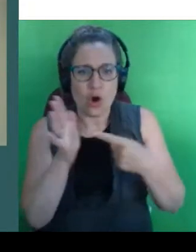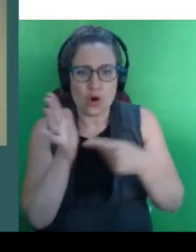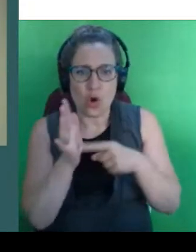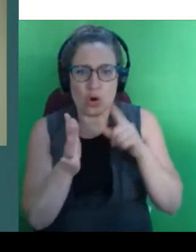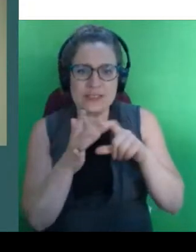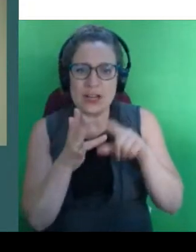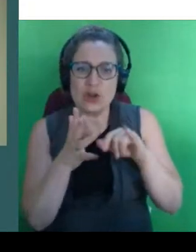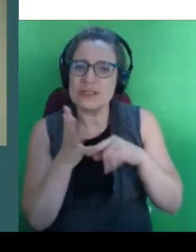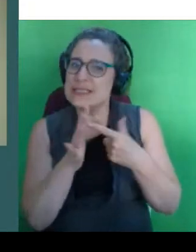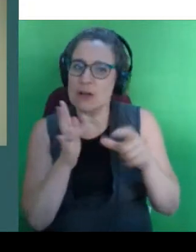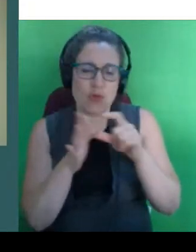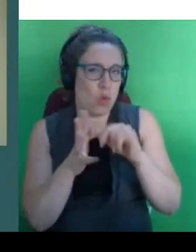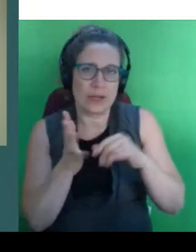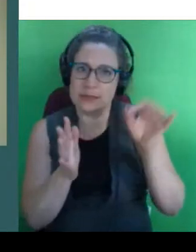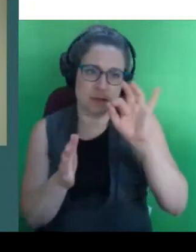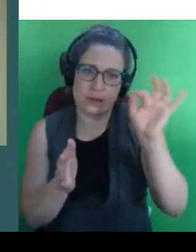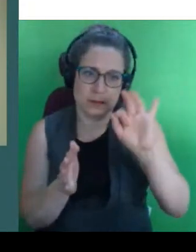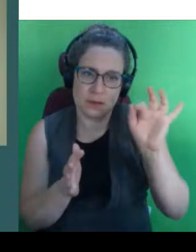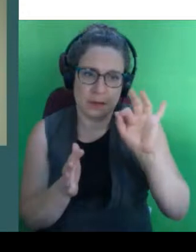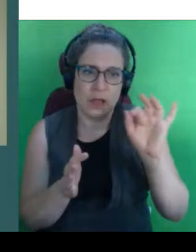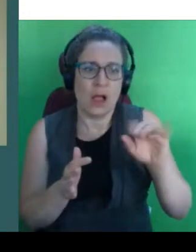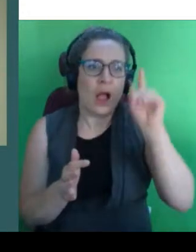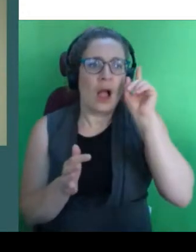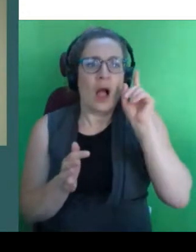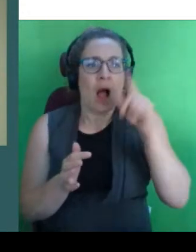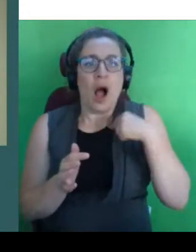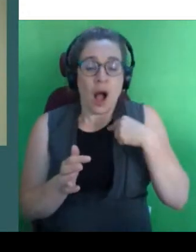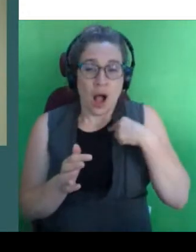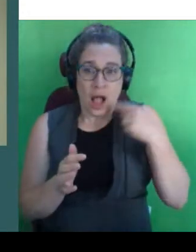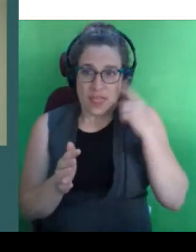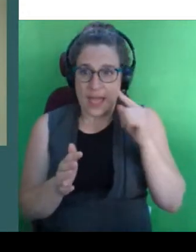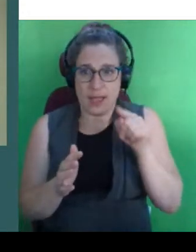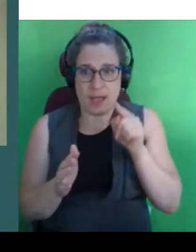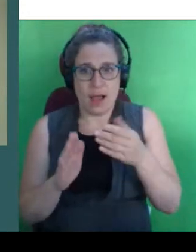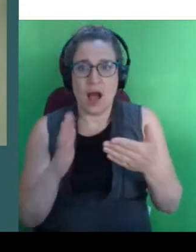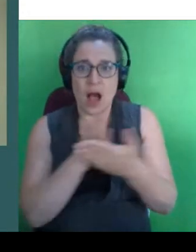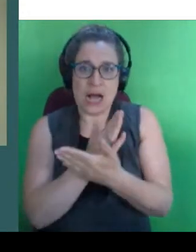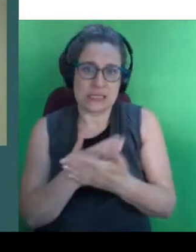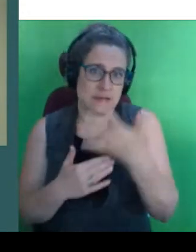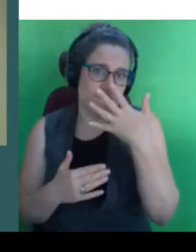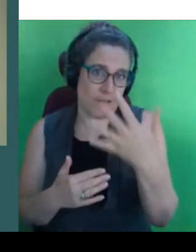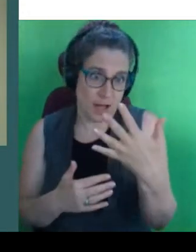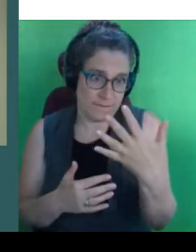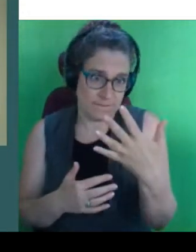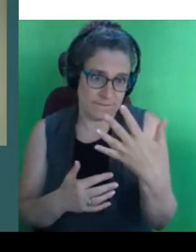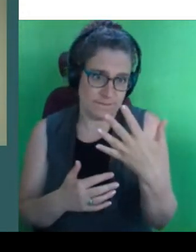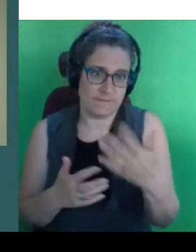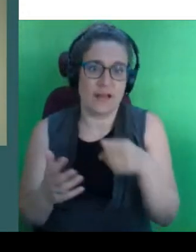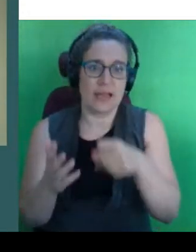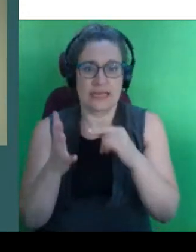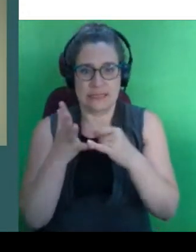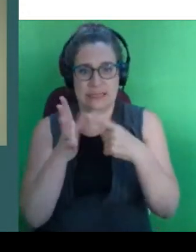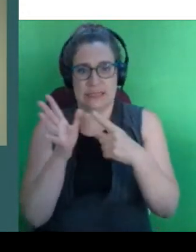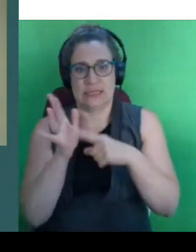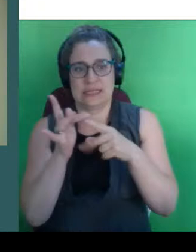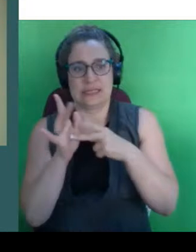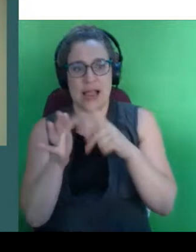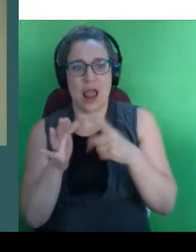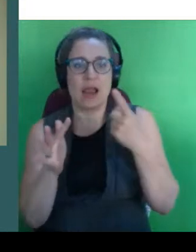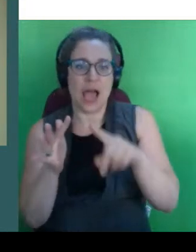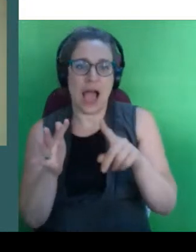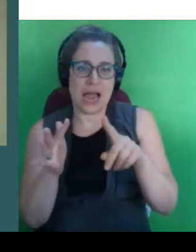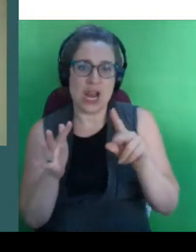I think in the under fives, saline and a non-sedating antihistamine is probably a